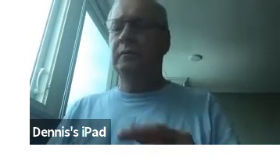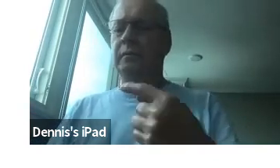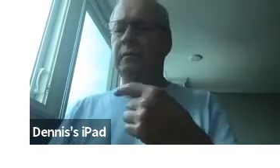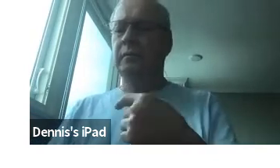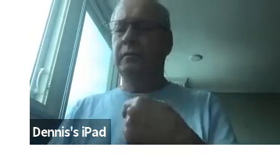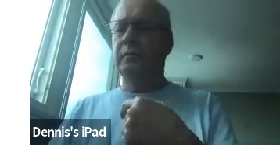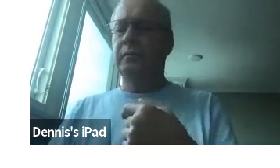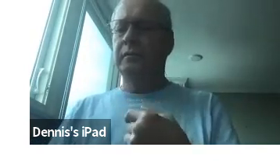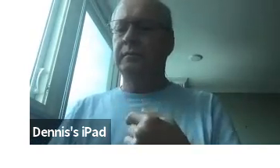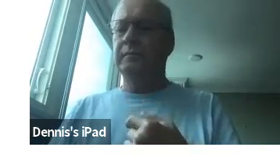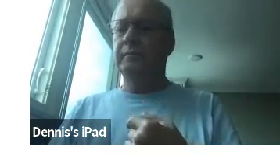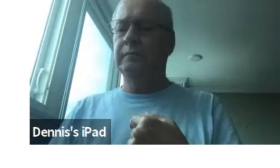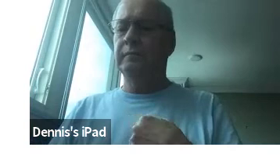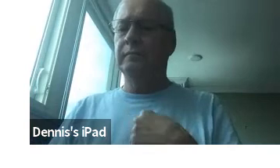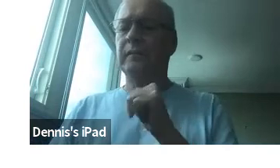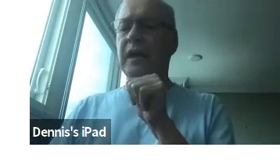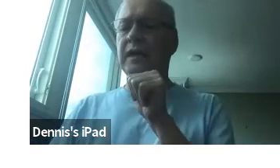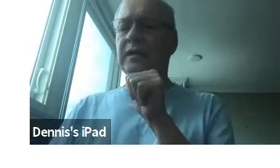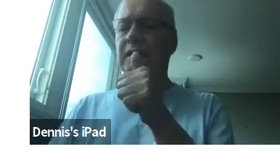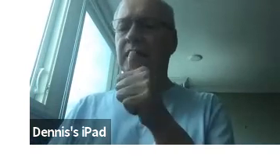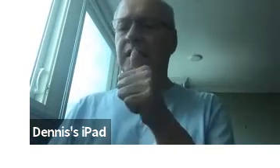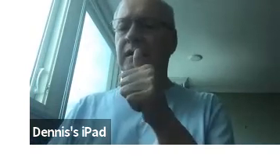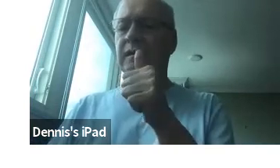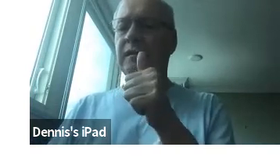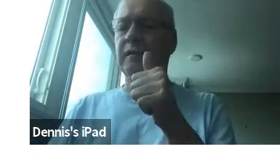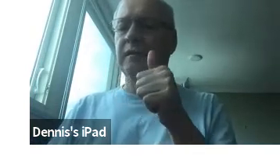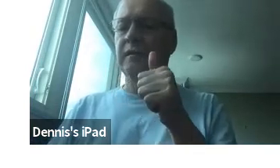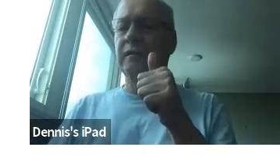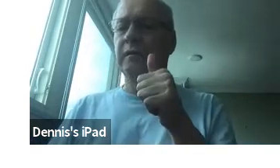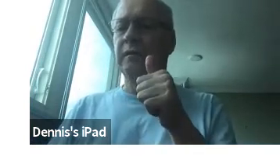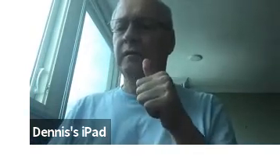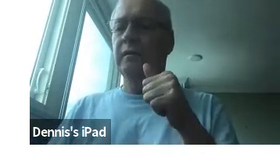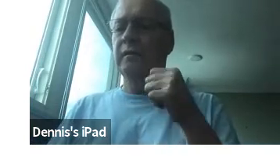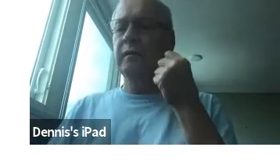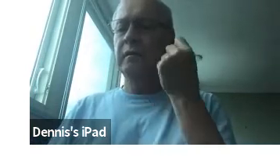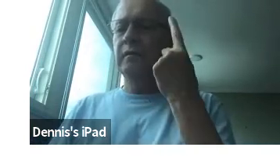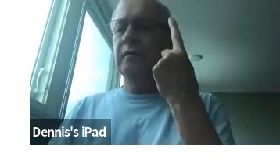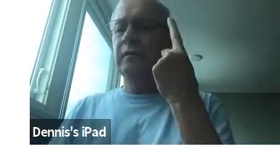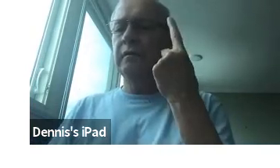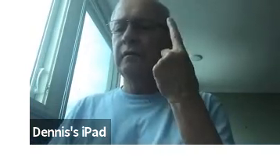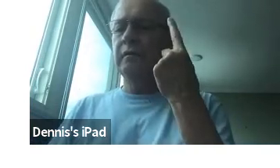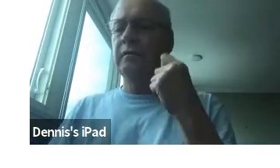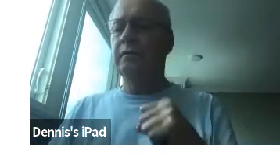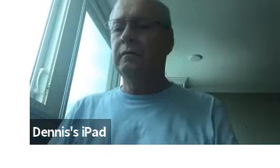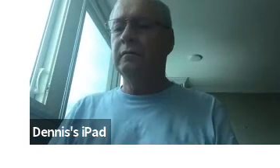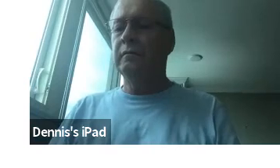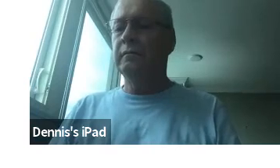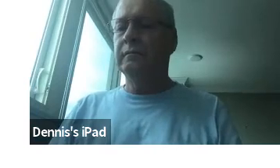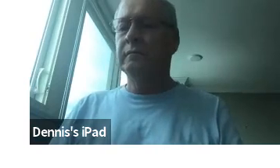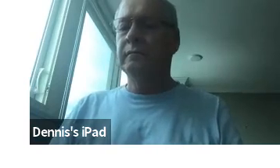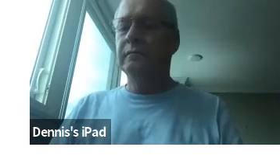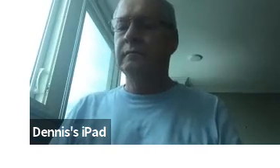the bottom of your chin and then flick your index finger upward. Good, awesome, Dennis. Thank you for doing that nice and